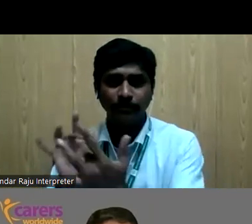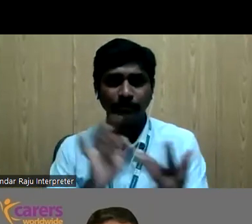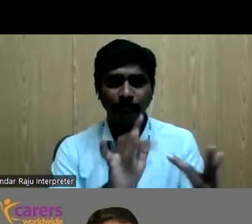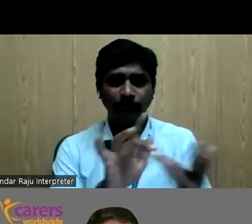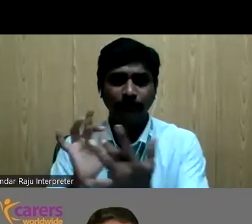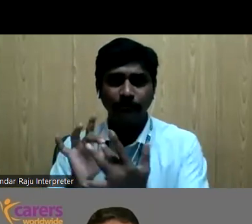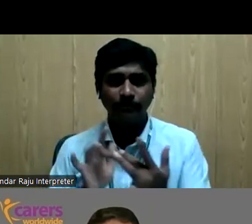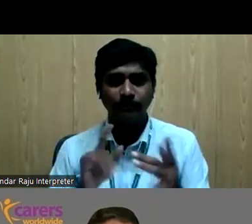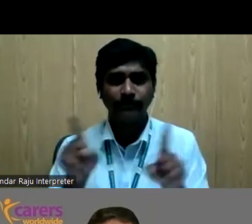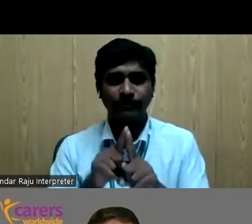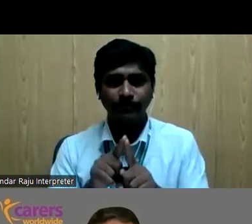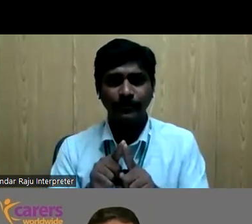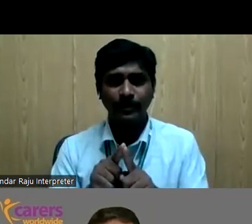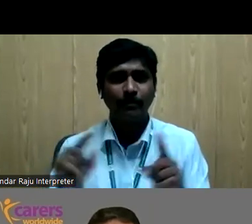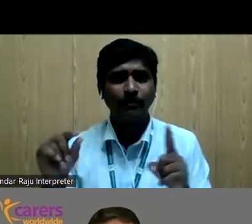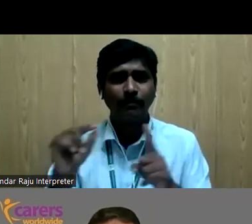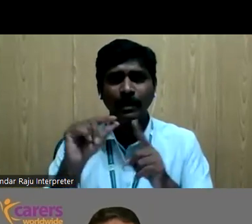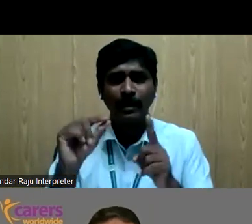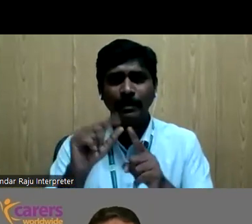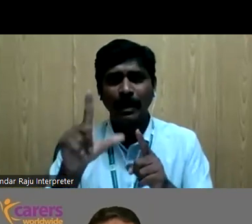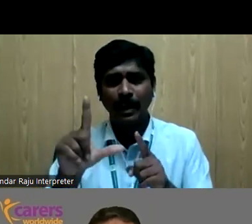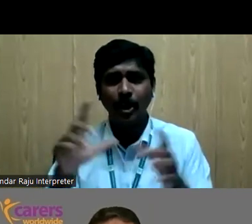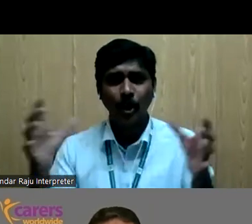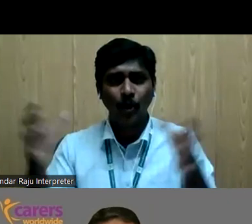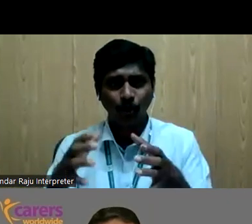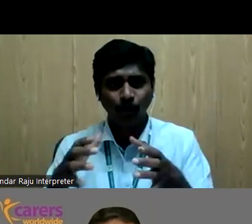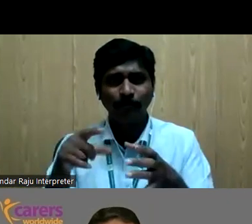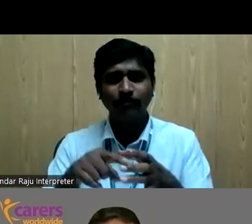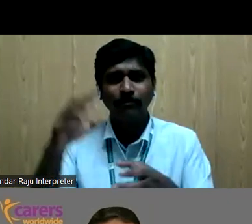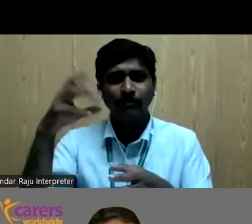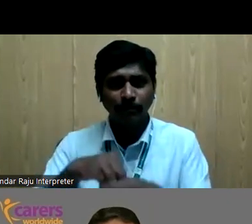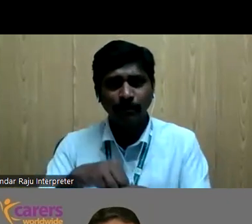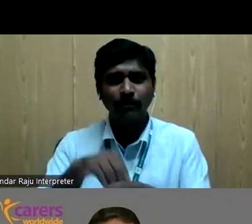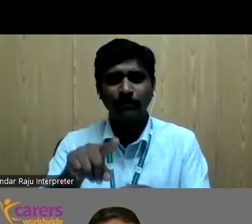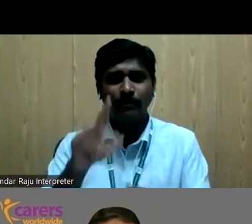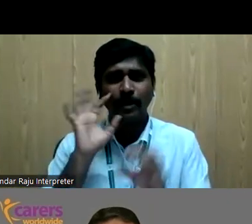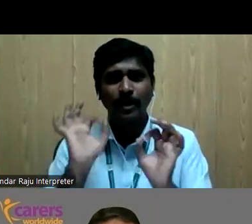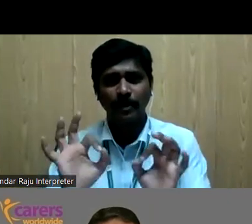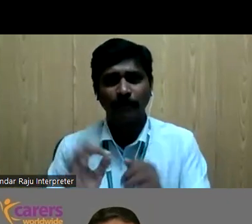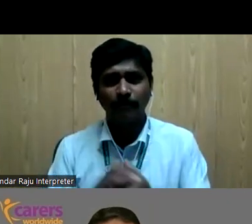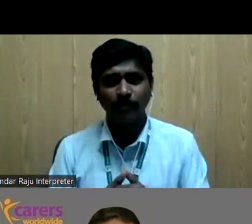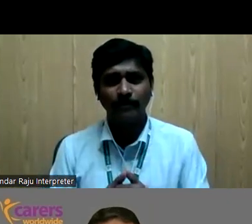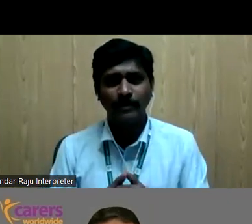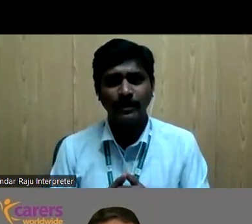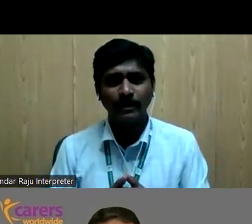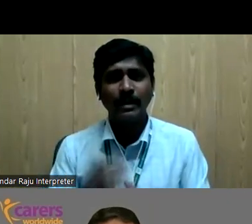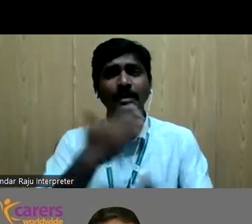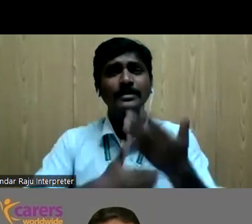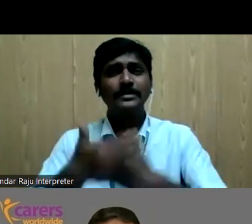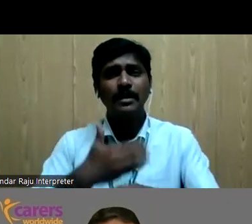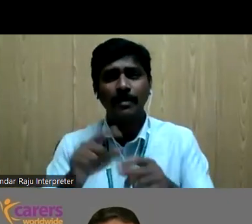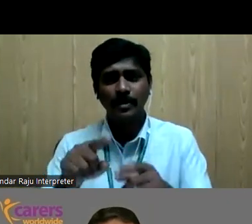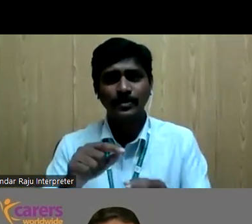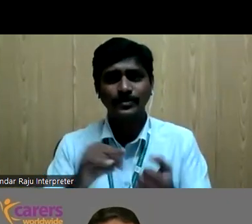and the peer group involvement is also more important to develop the intellectually challenged children of our society.